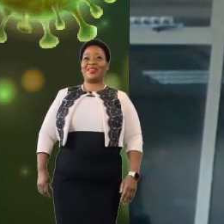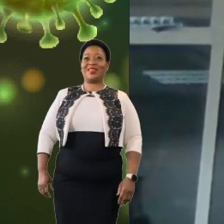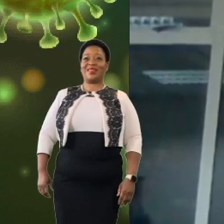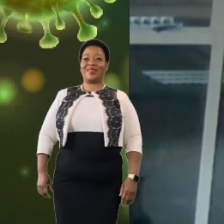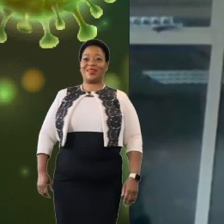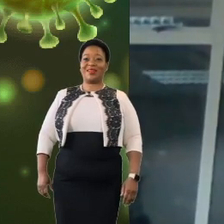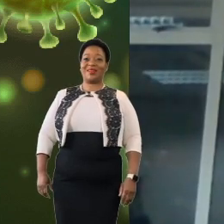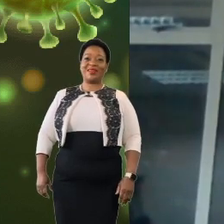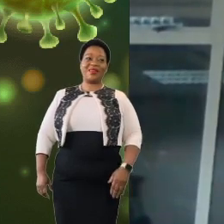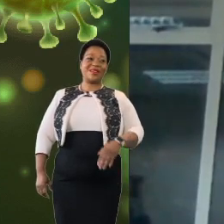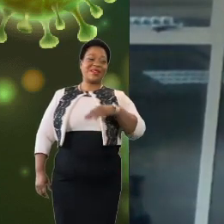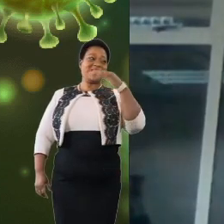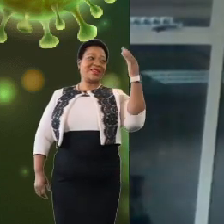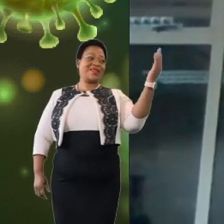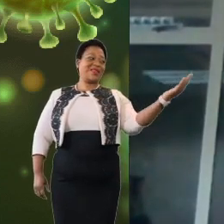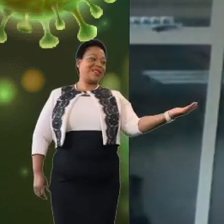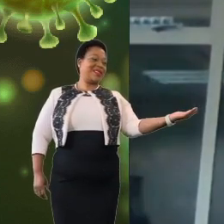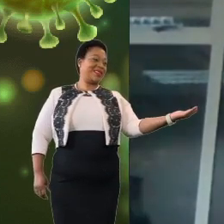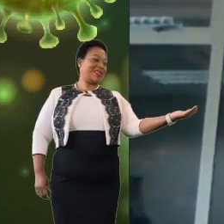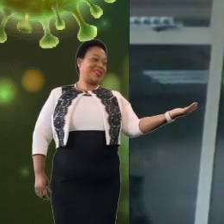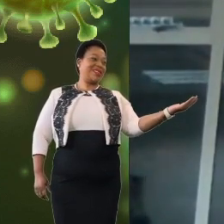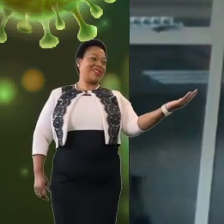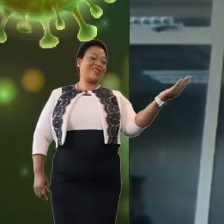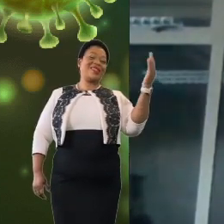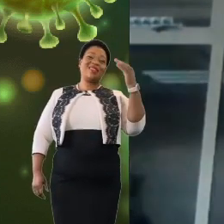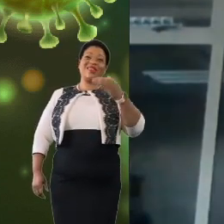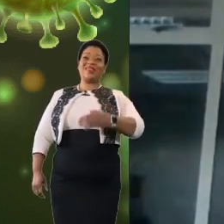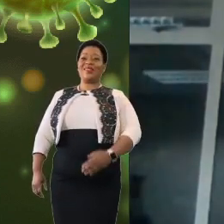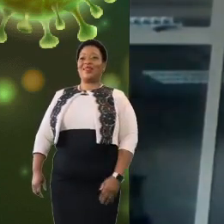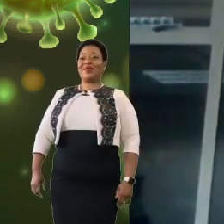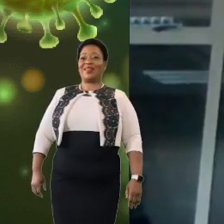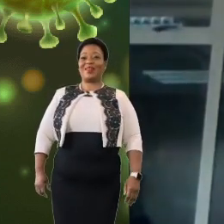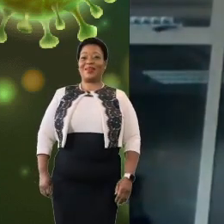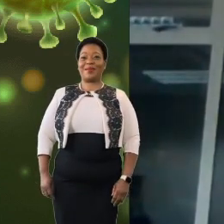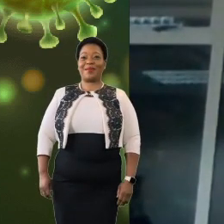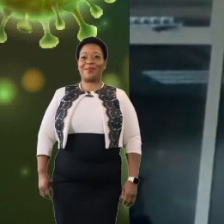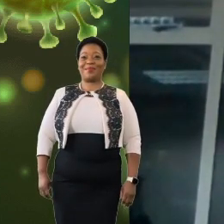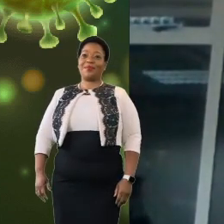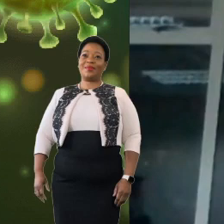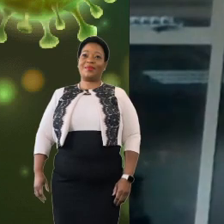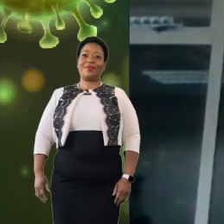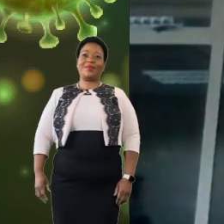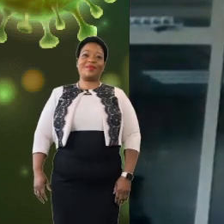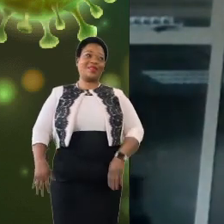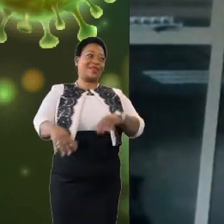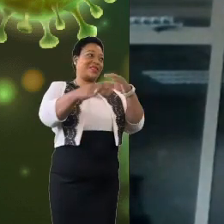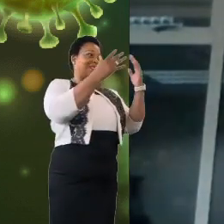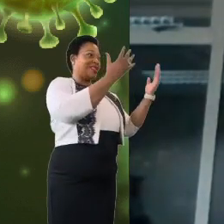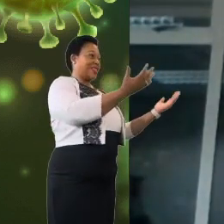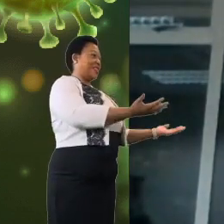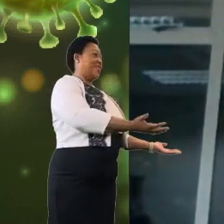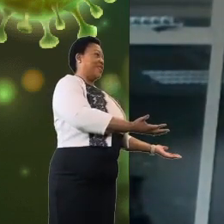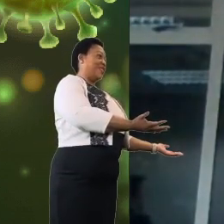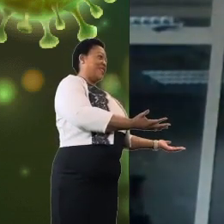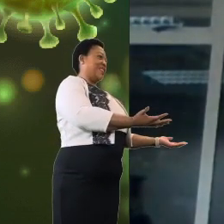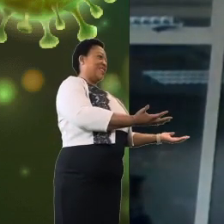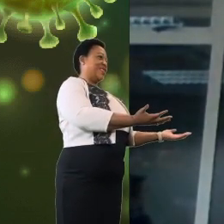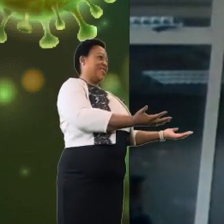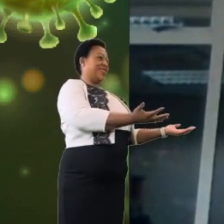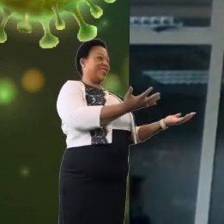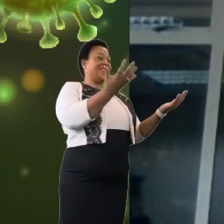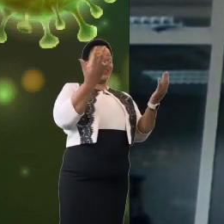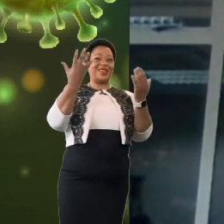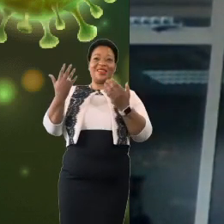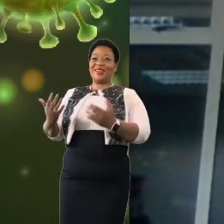the challenges that we've seen in Utegela, particularly with access to water, which really can hinder also the attraction